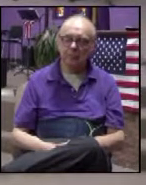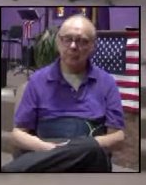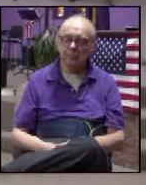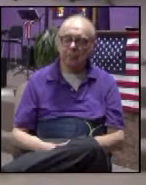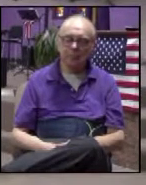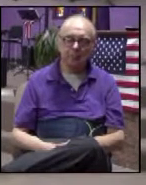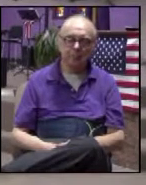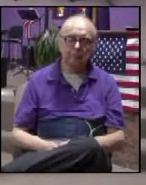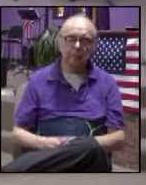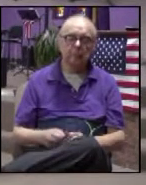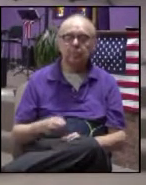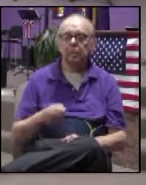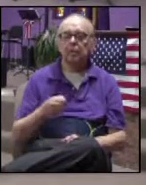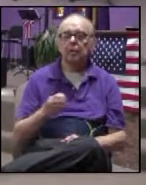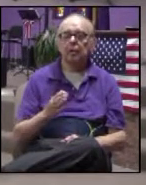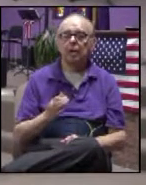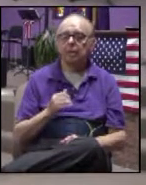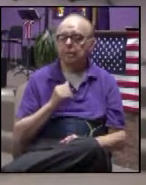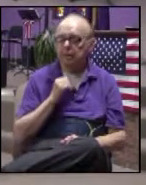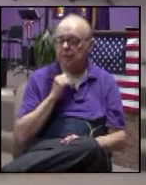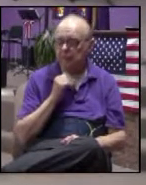He's not asking